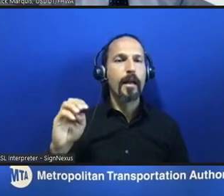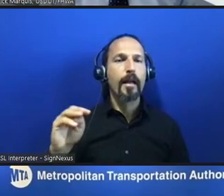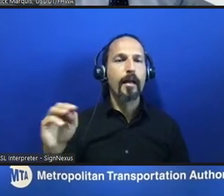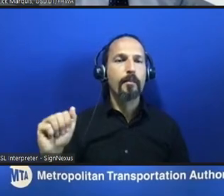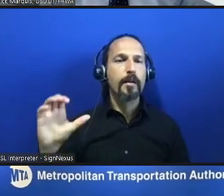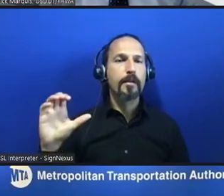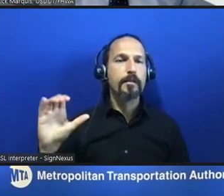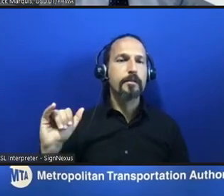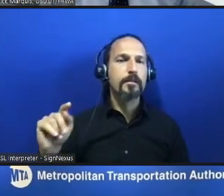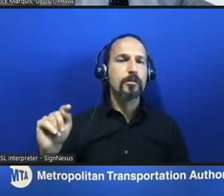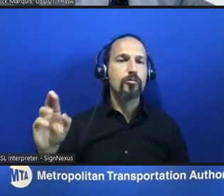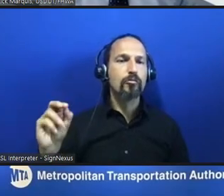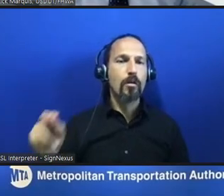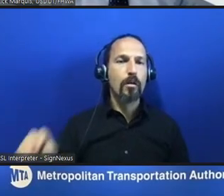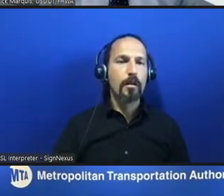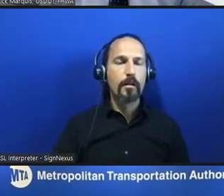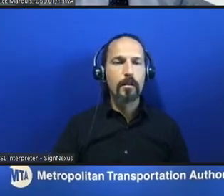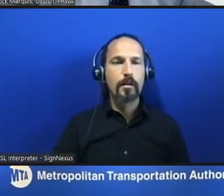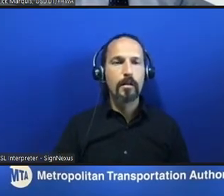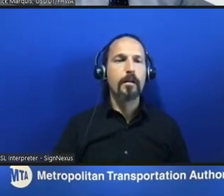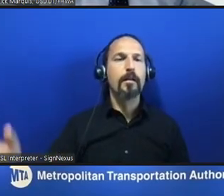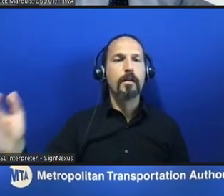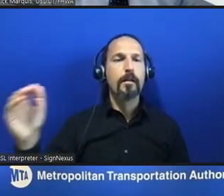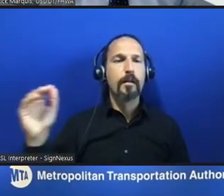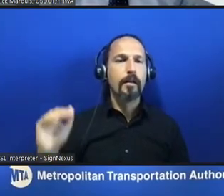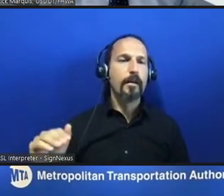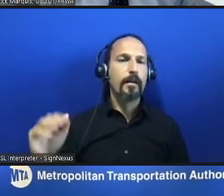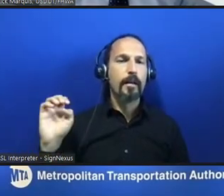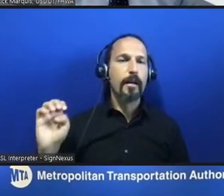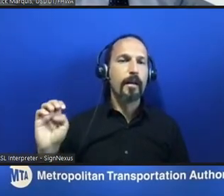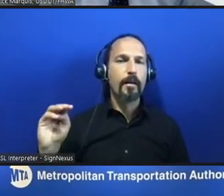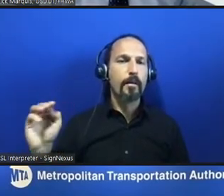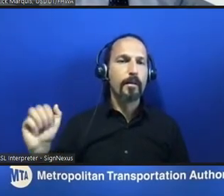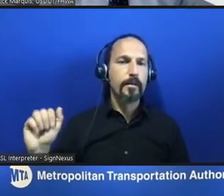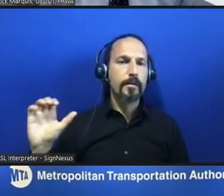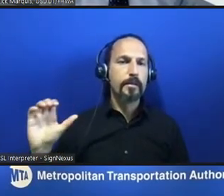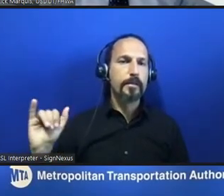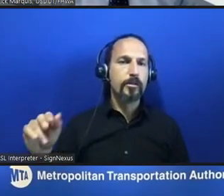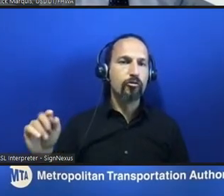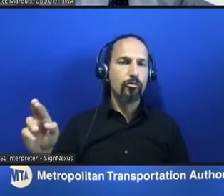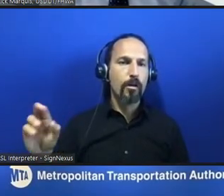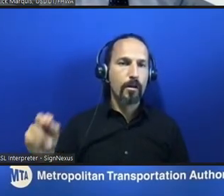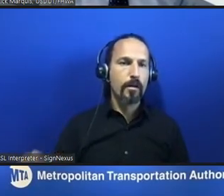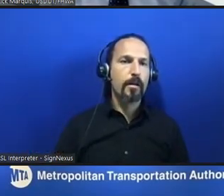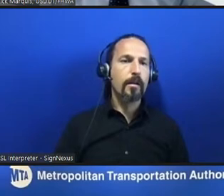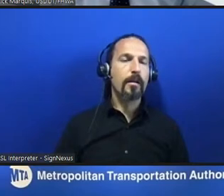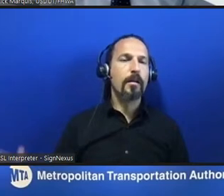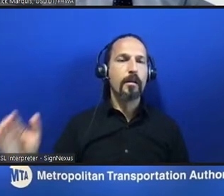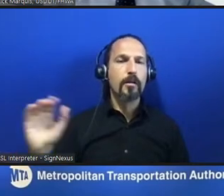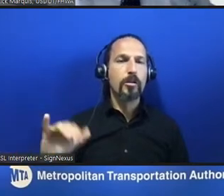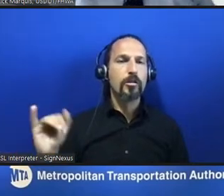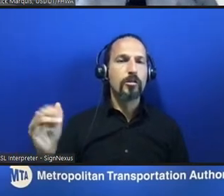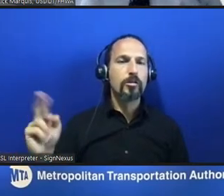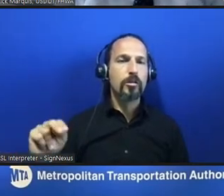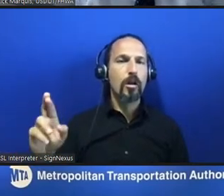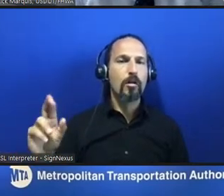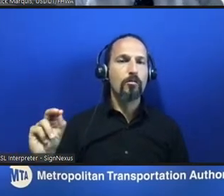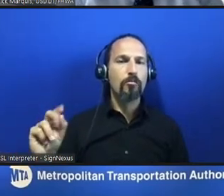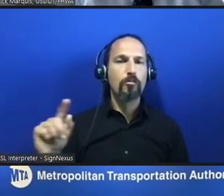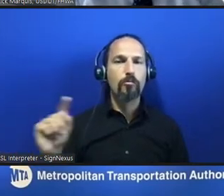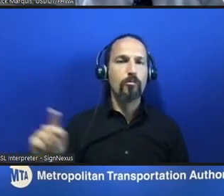Cintron our next speaker is Emma Cintron followed by John